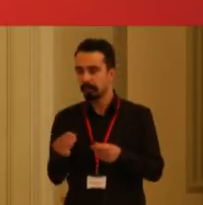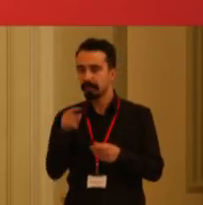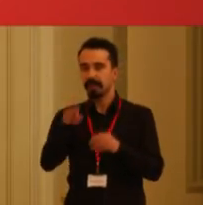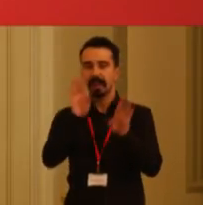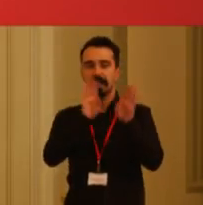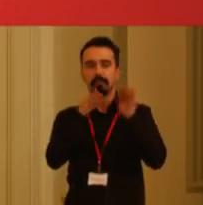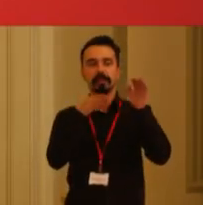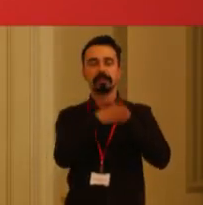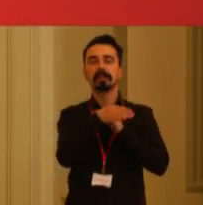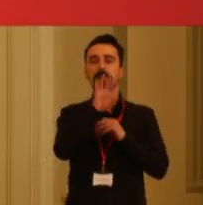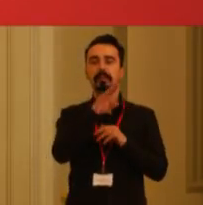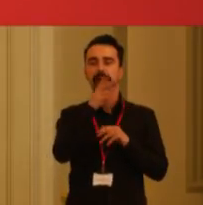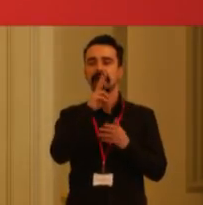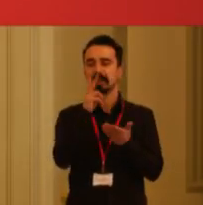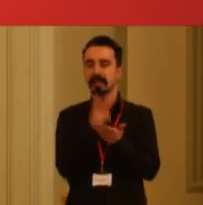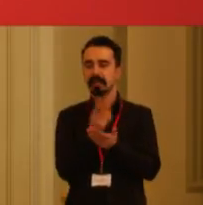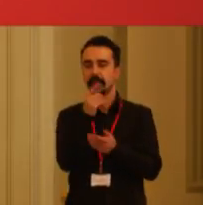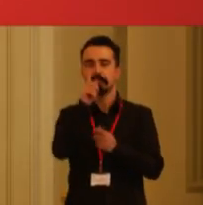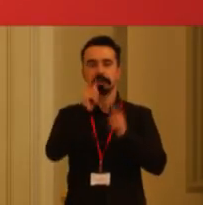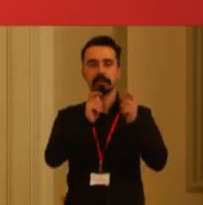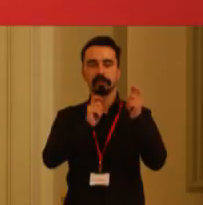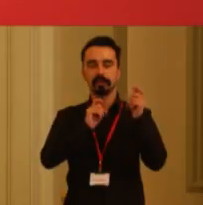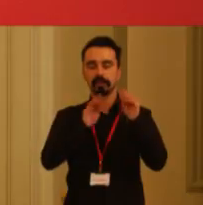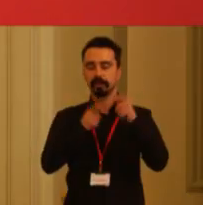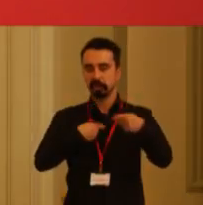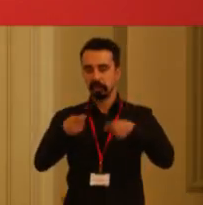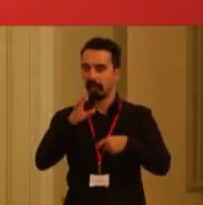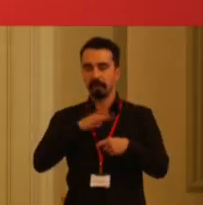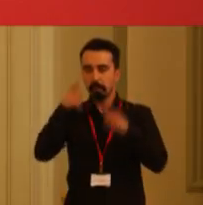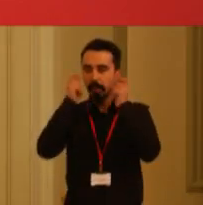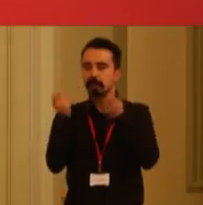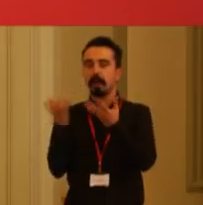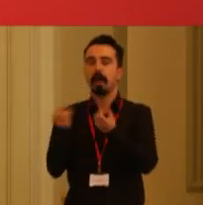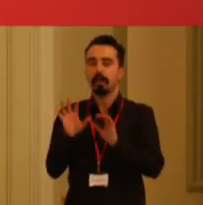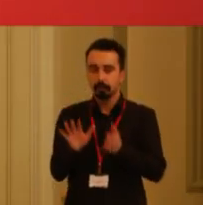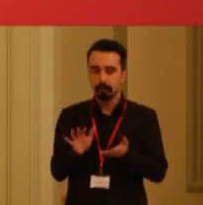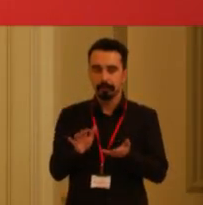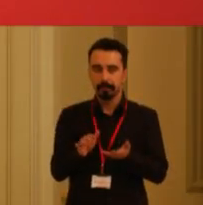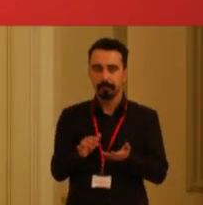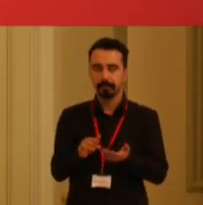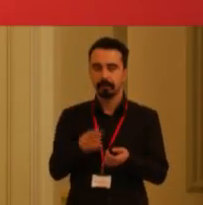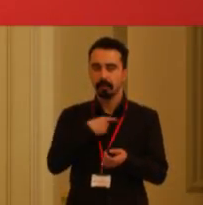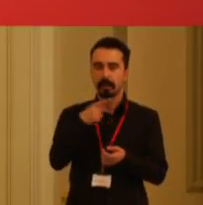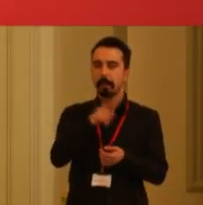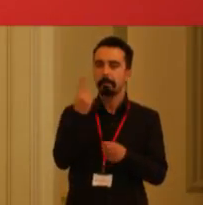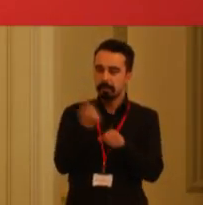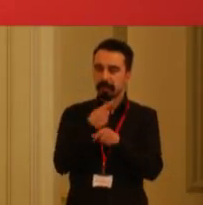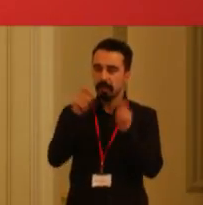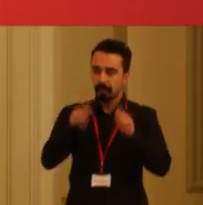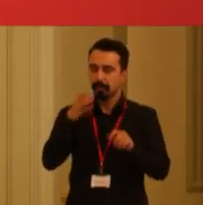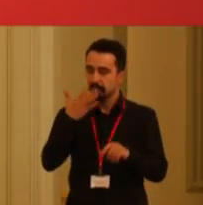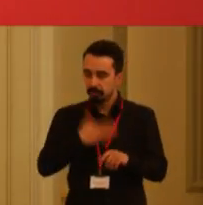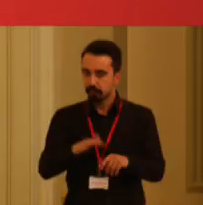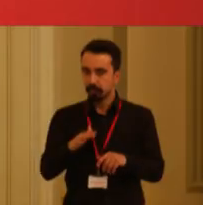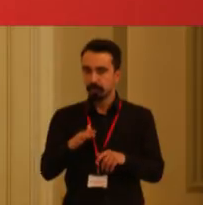were exposed to just because they were wearing the headscarf. And there's still big businesses that they know they'll never be able to